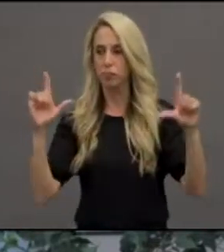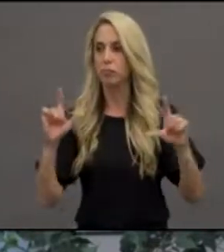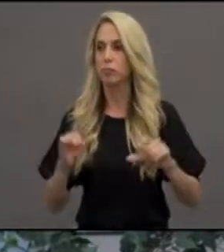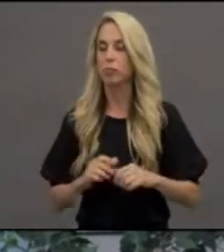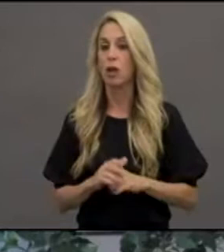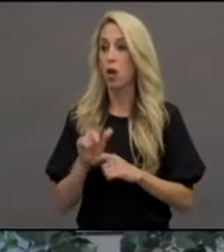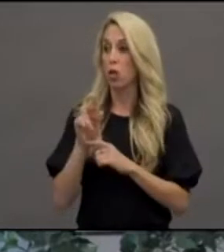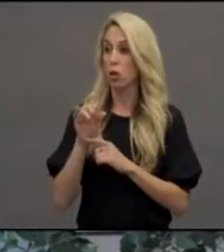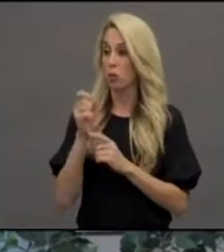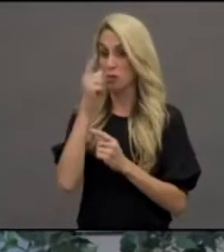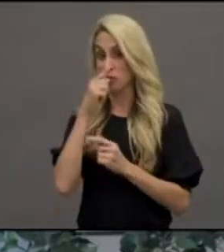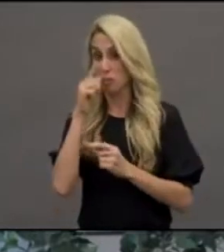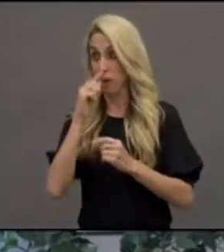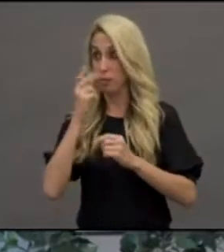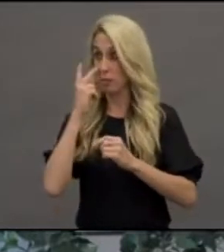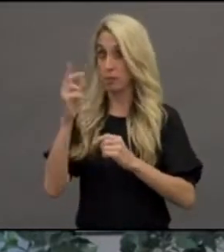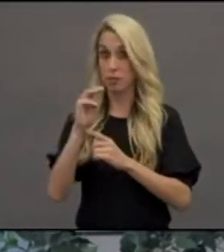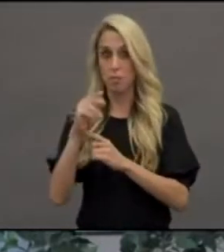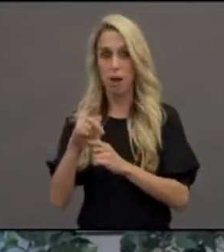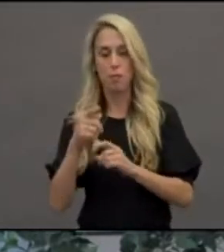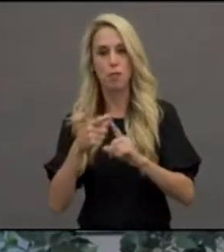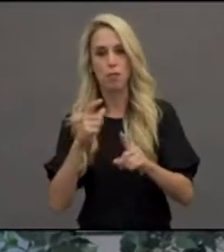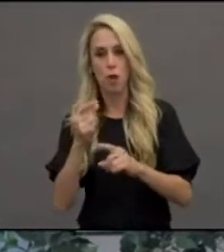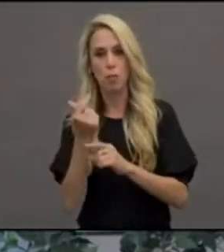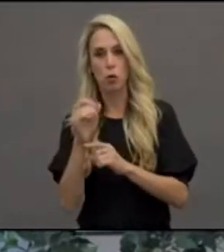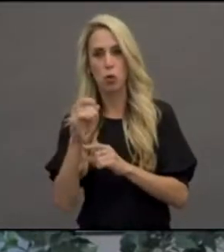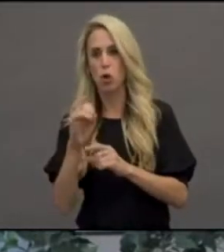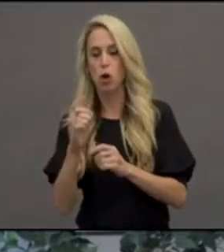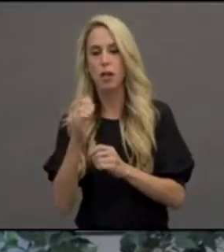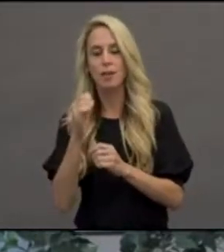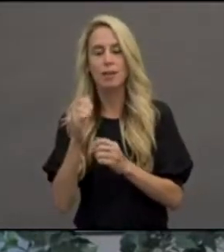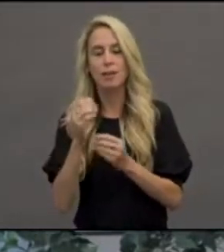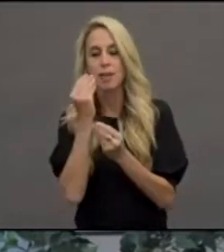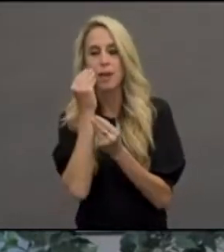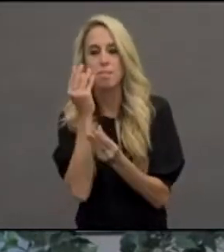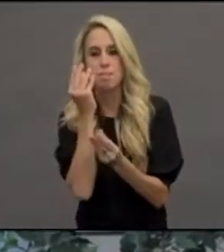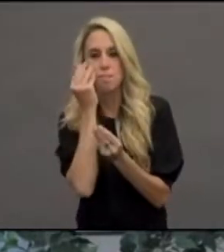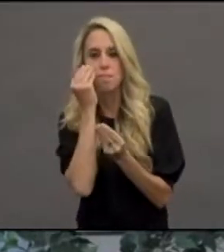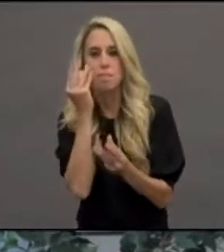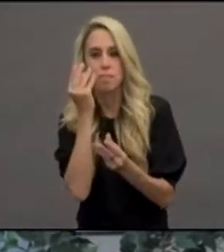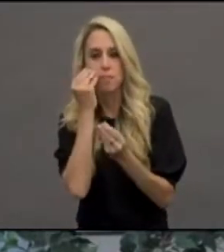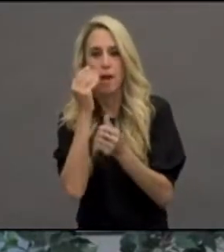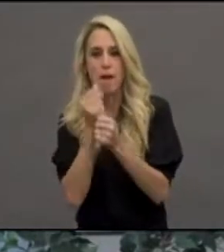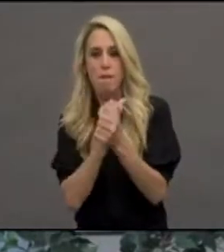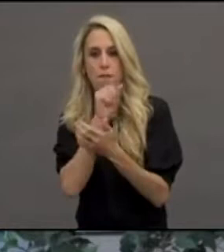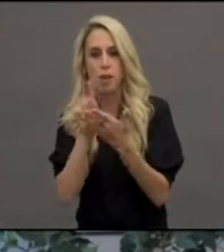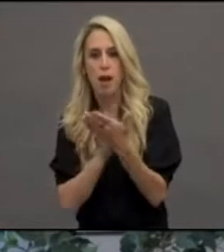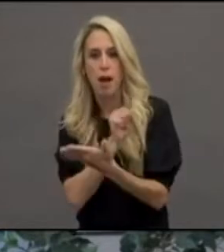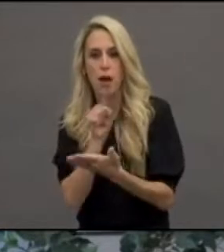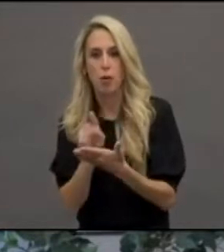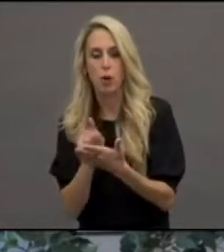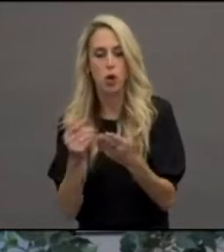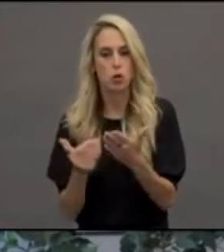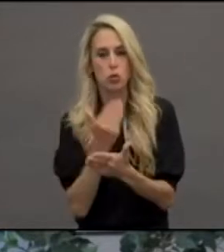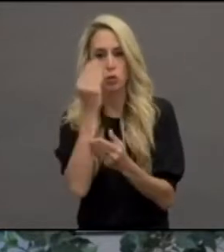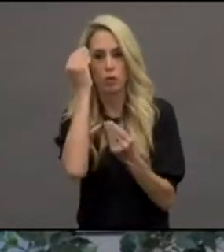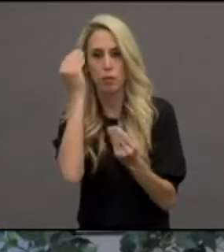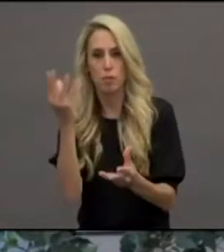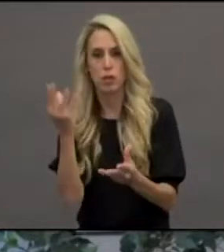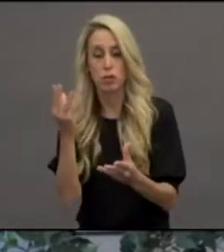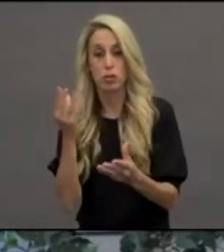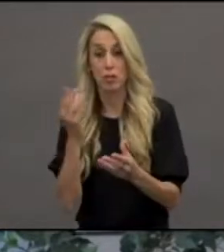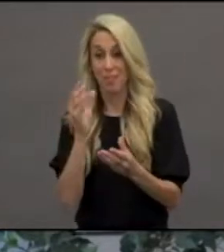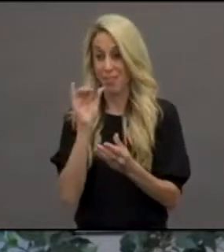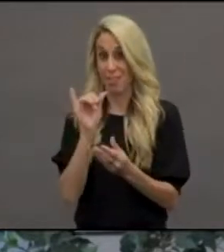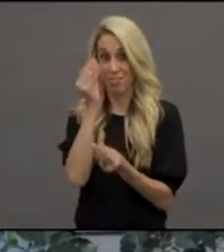so people can see this map from Google. It's updated every single hour, but it is for